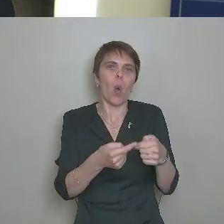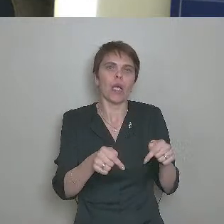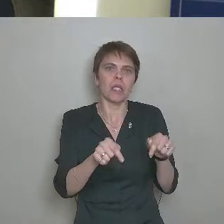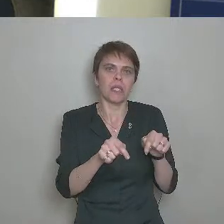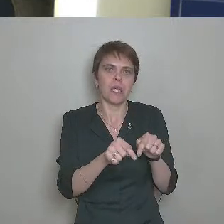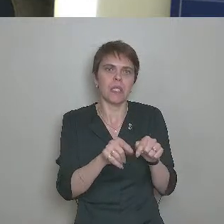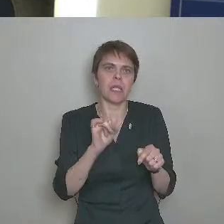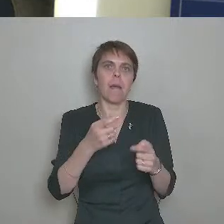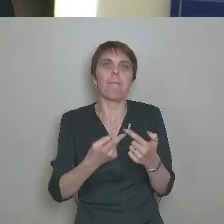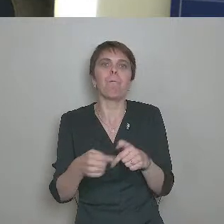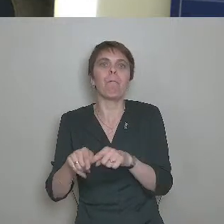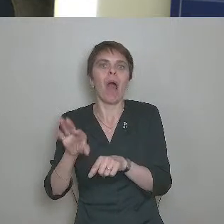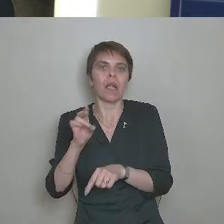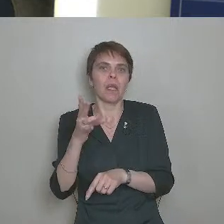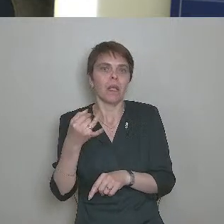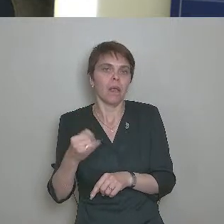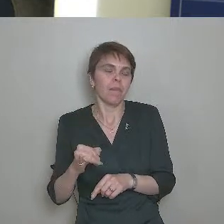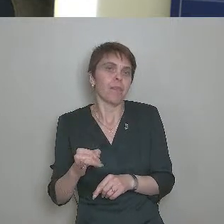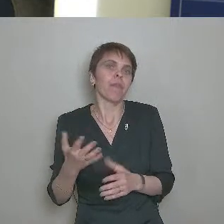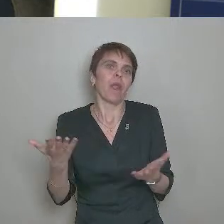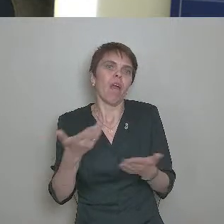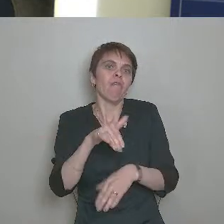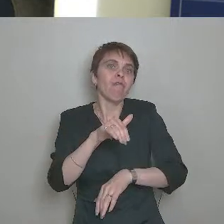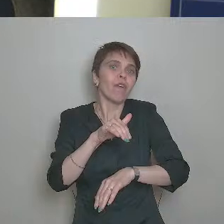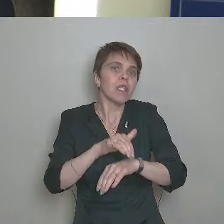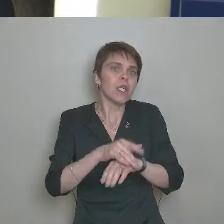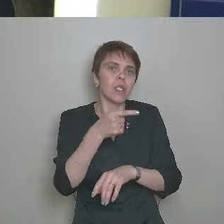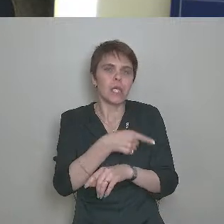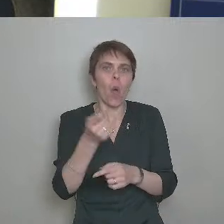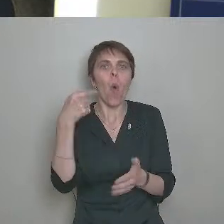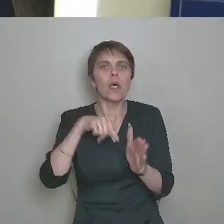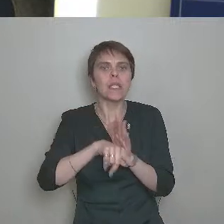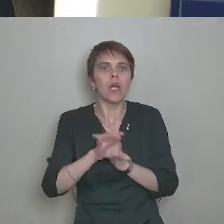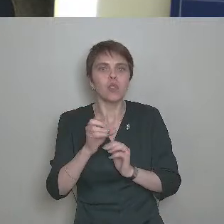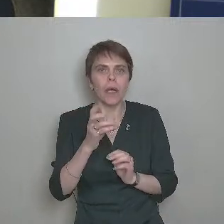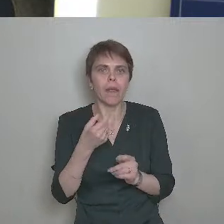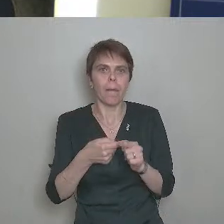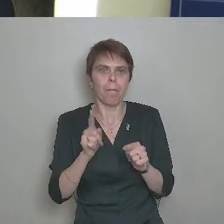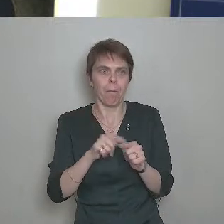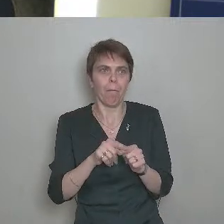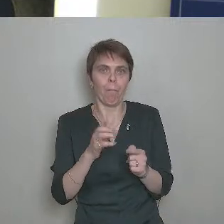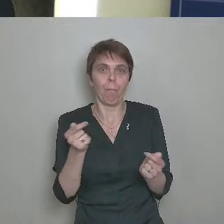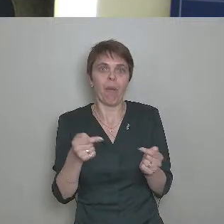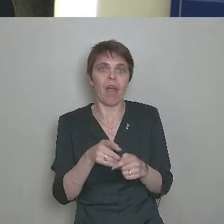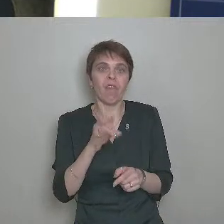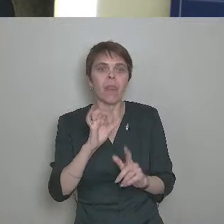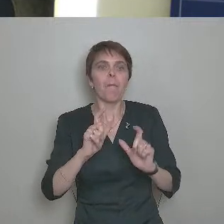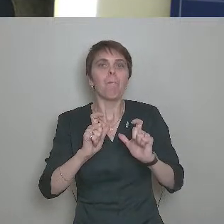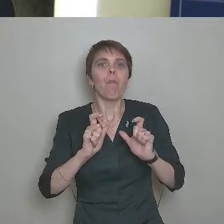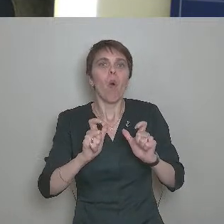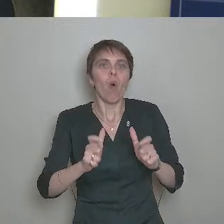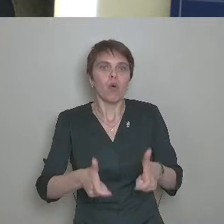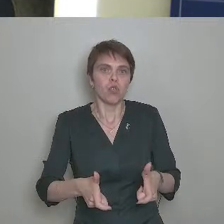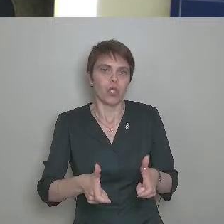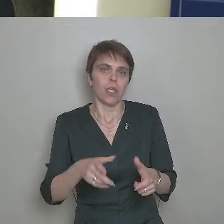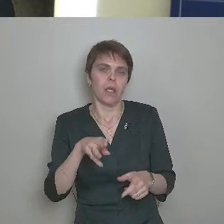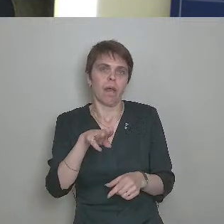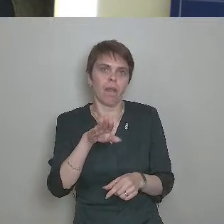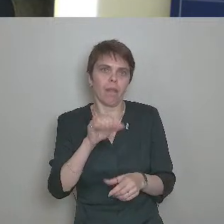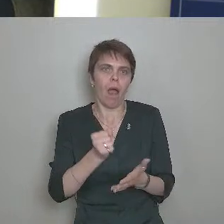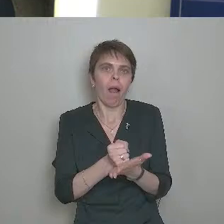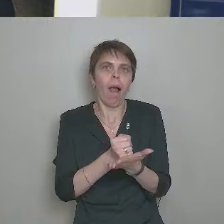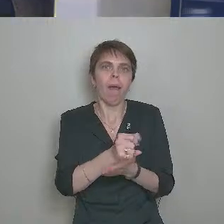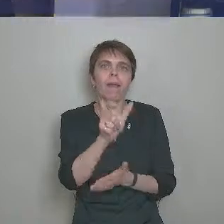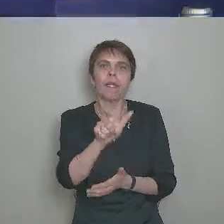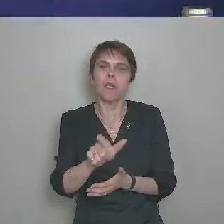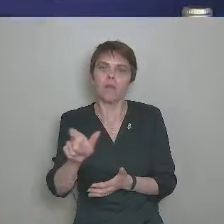decision is being sealed by the central organization of the party. Actually, this means a certain